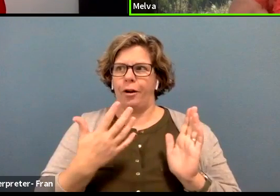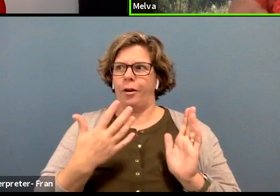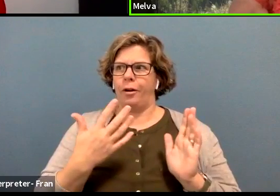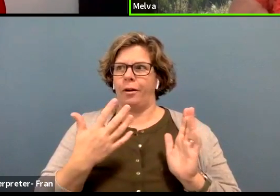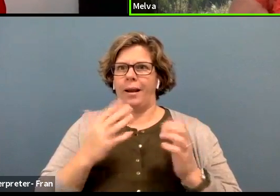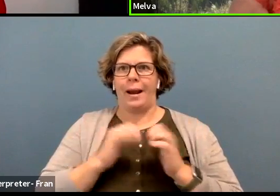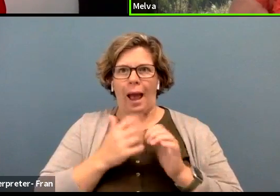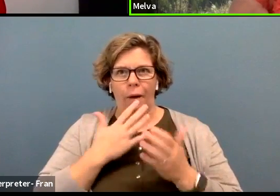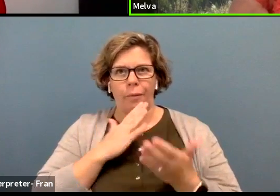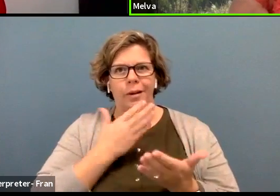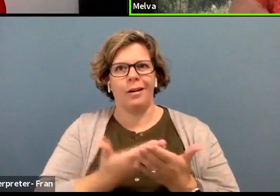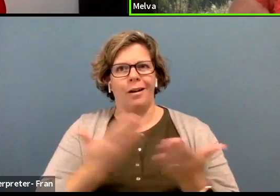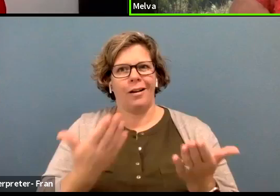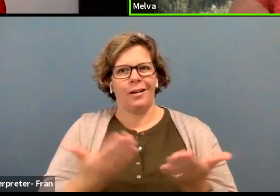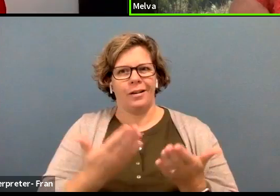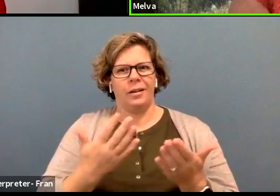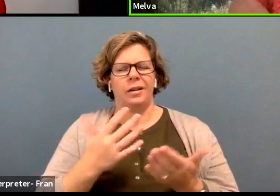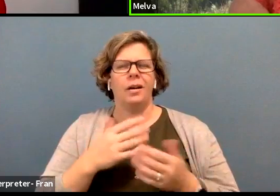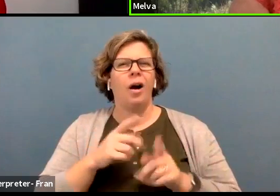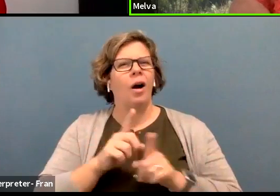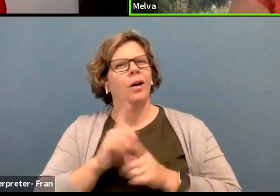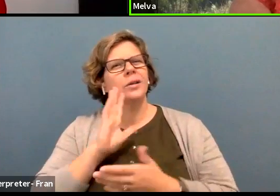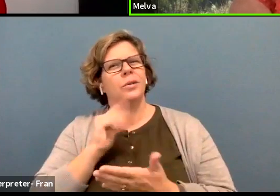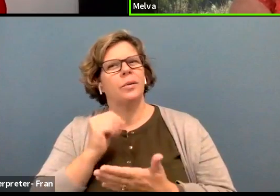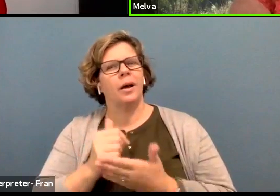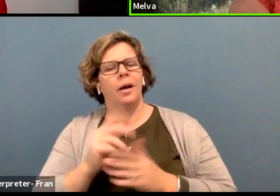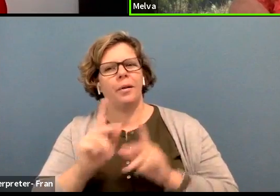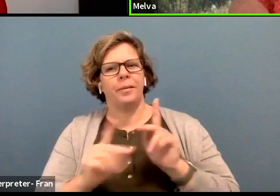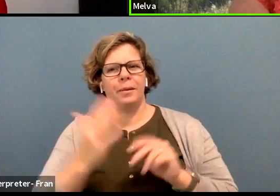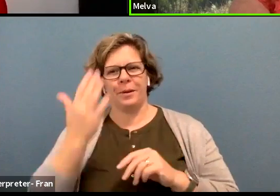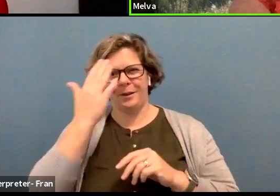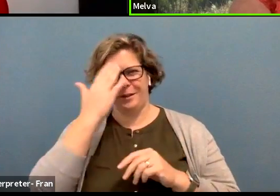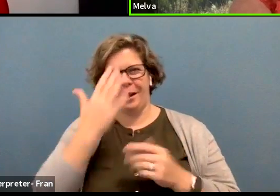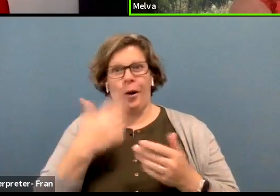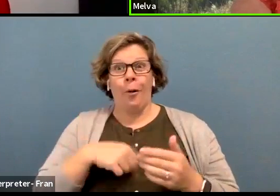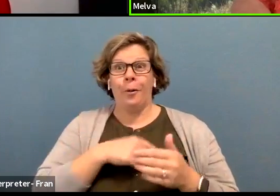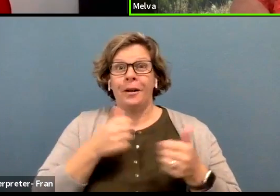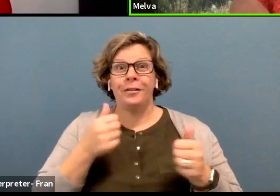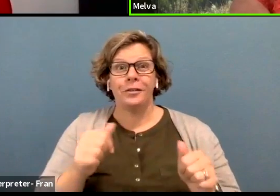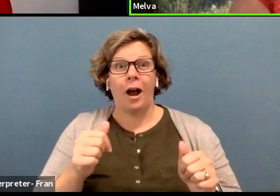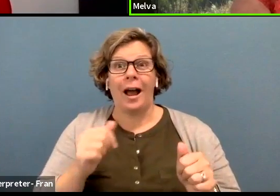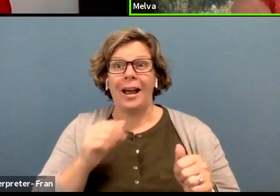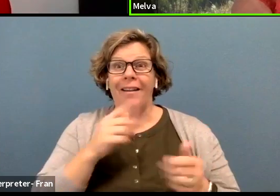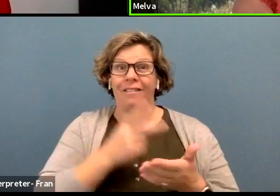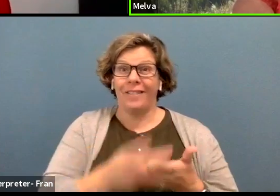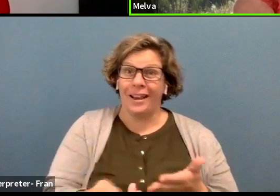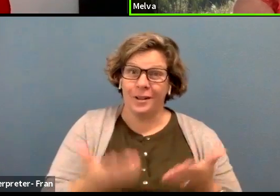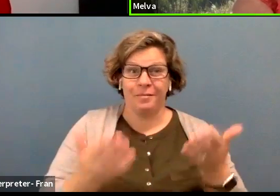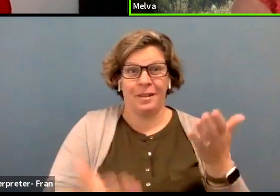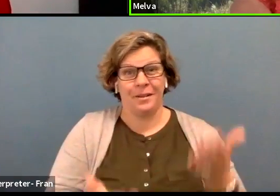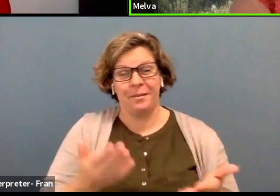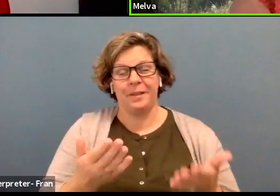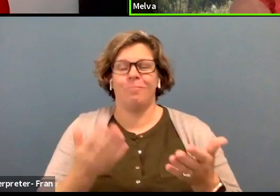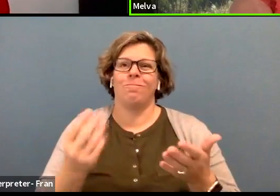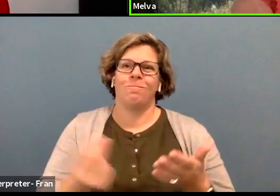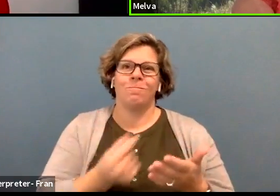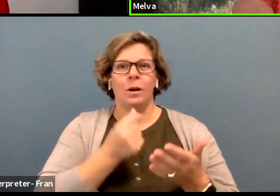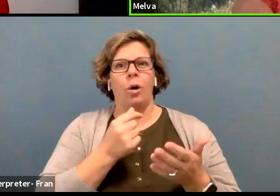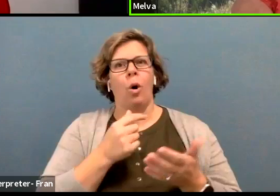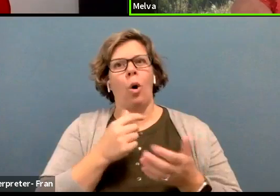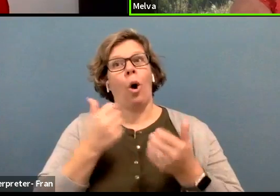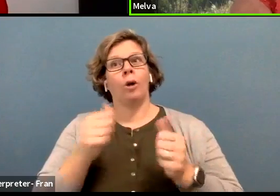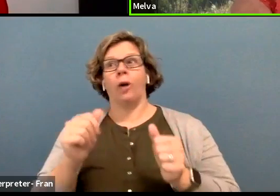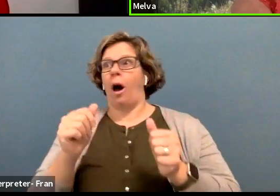help people know, what we've tried and didn't work, and what we tried and did work.